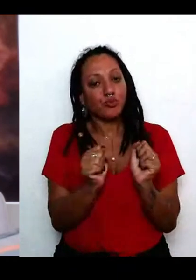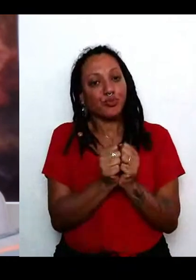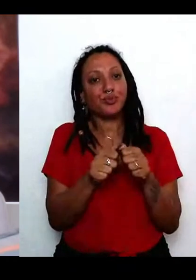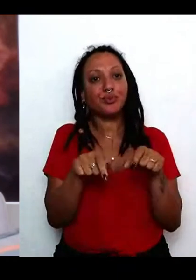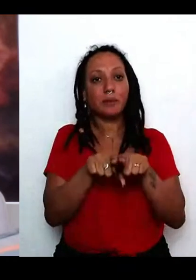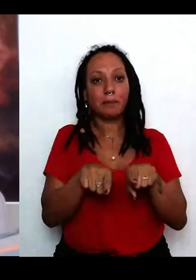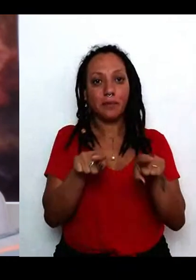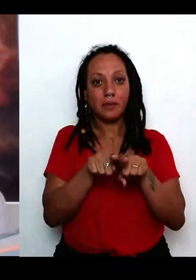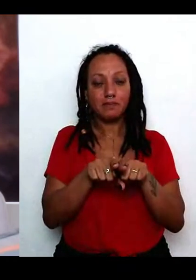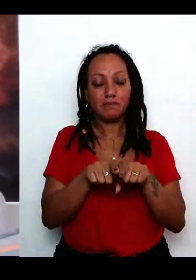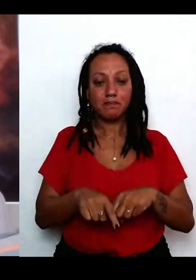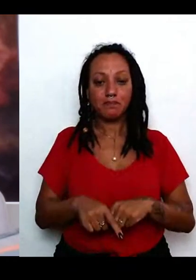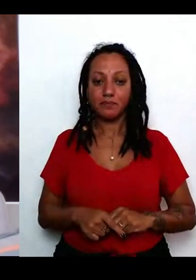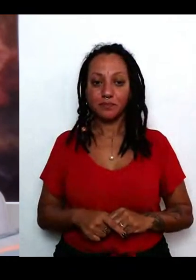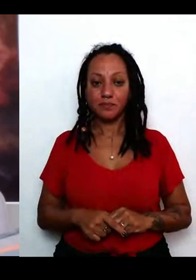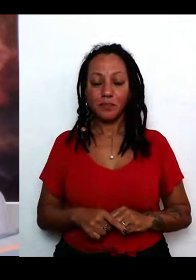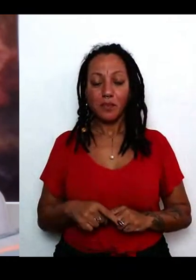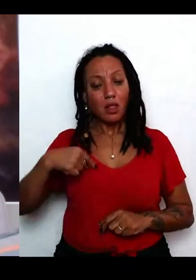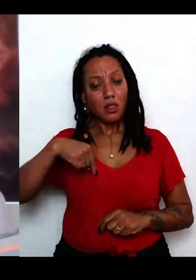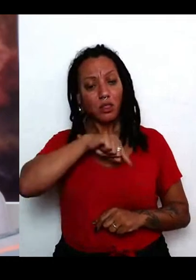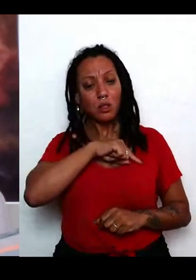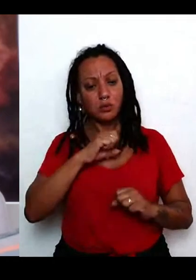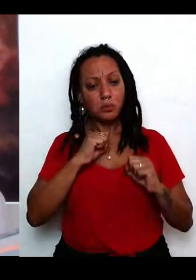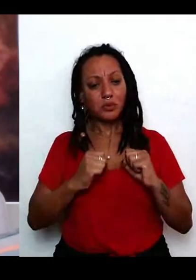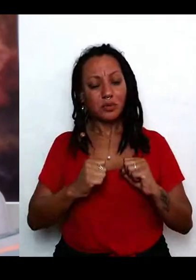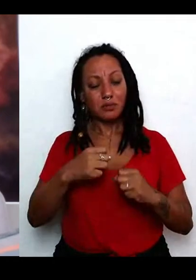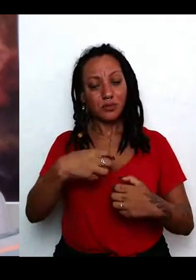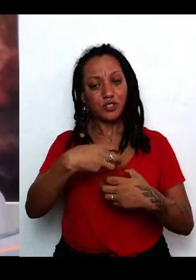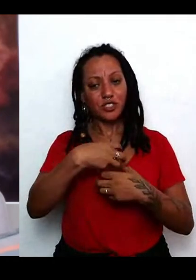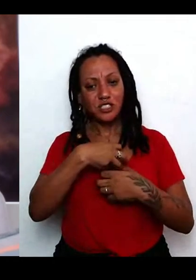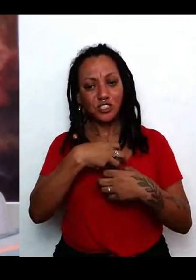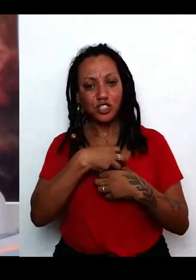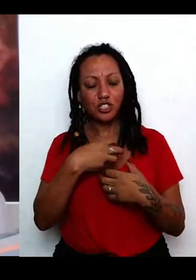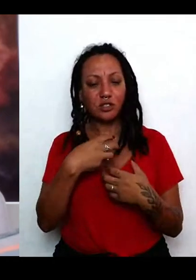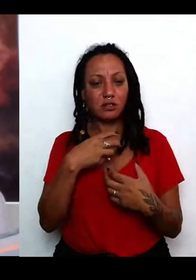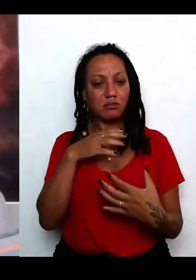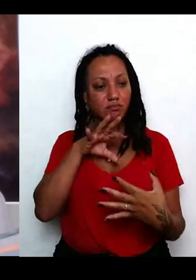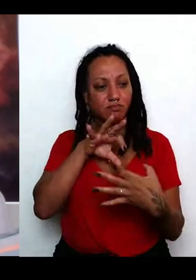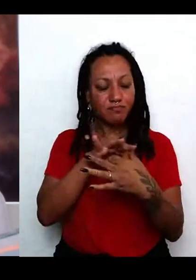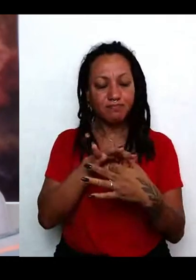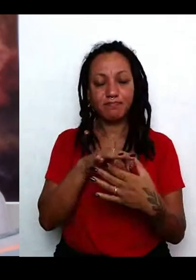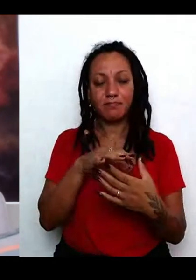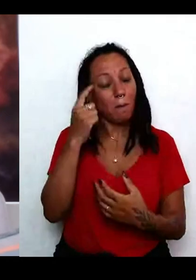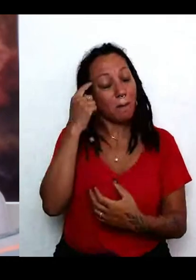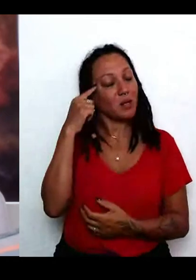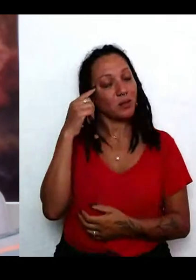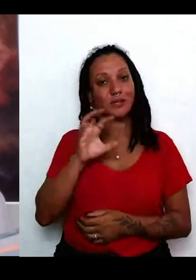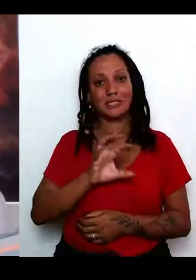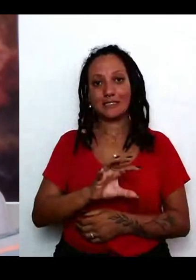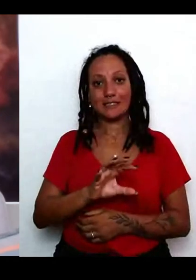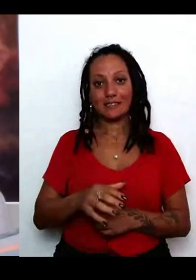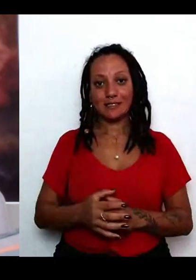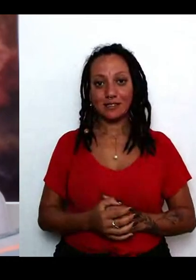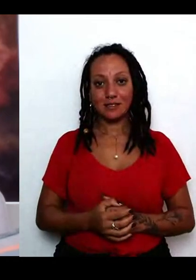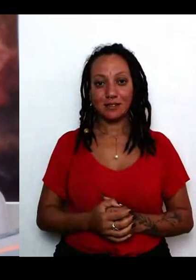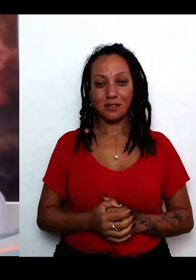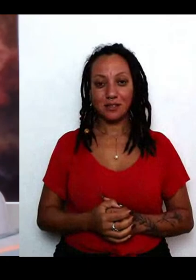outside of it hence for me although I don't mean to be critical the